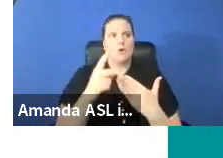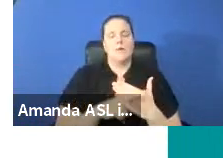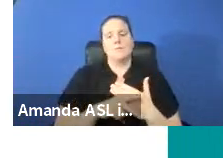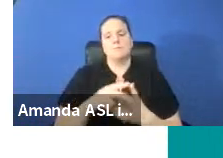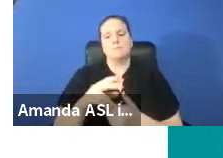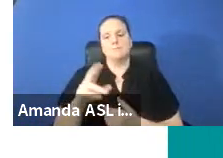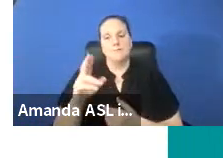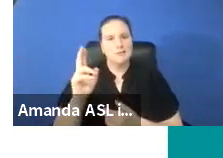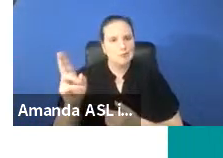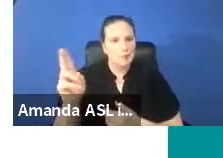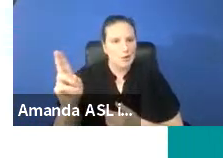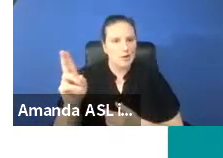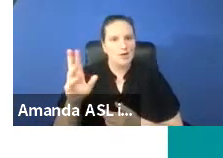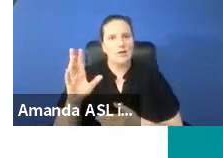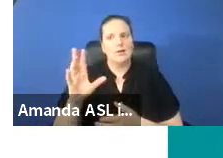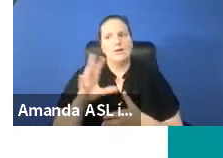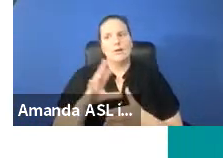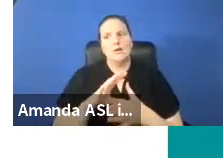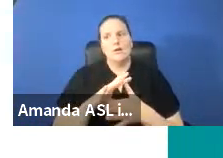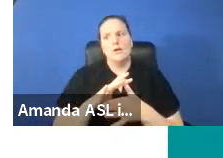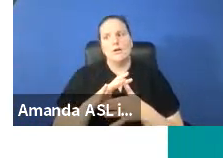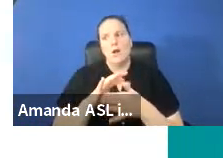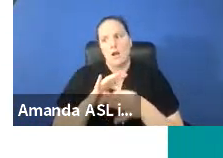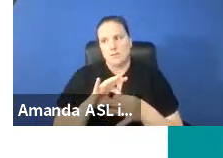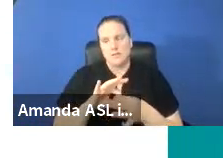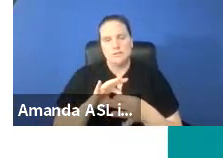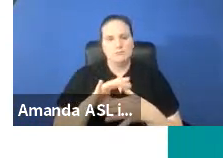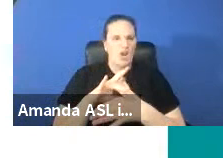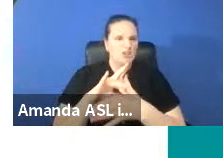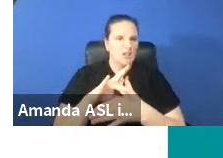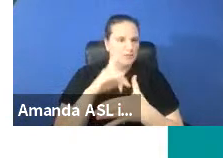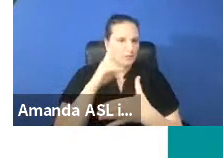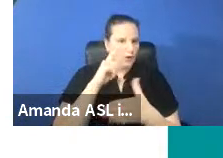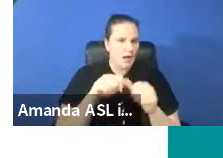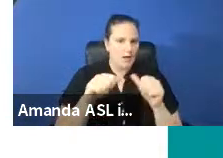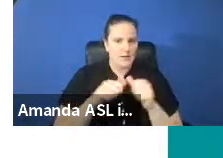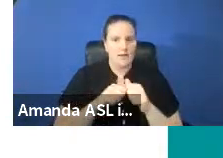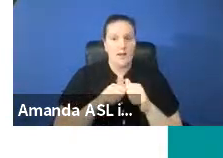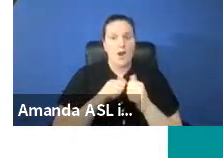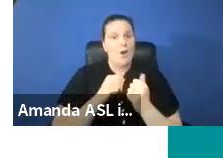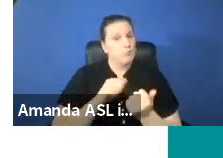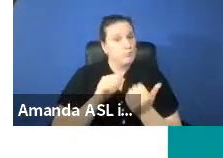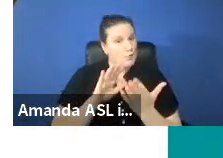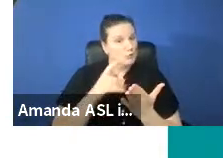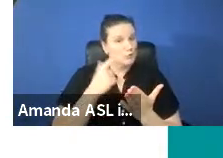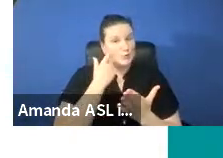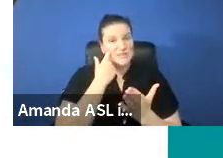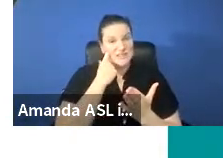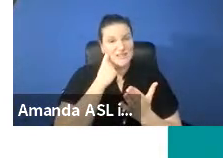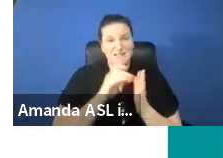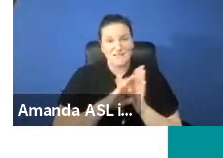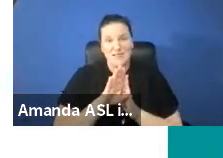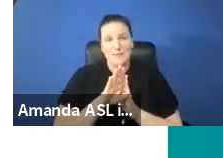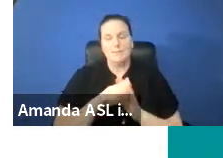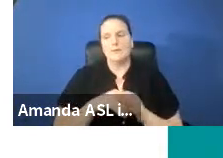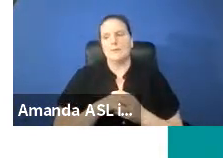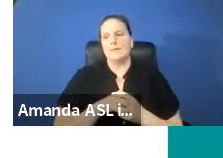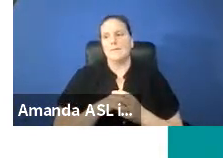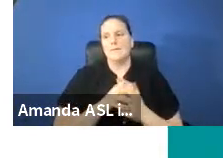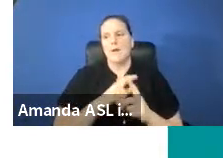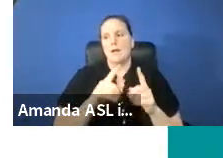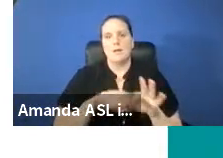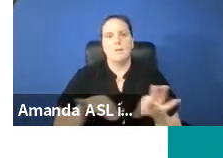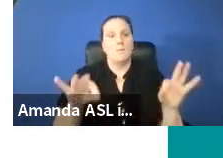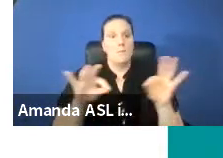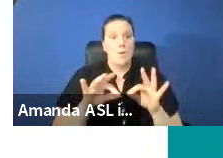historic context for the area, as well as the equity definition and approach that you recently developed. But a really important